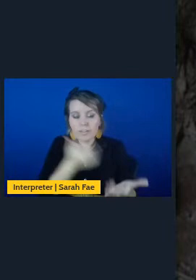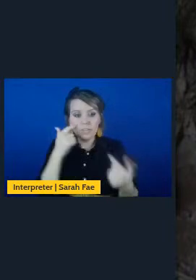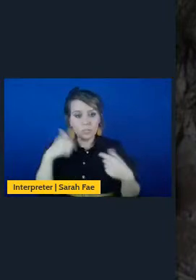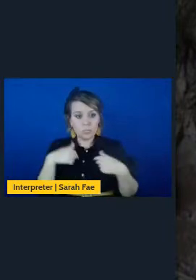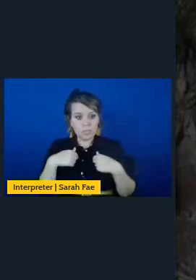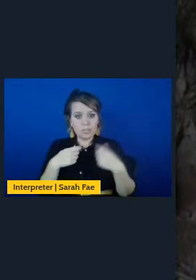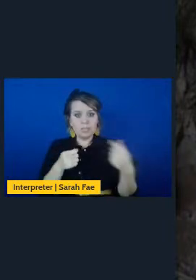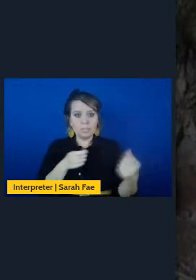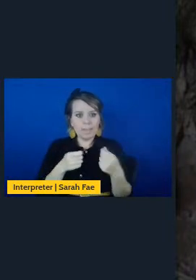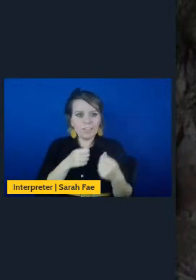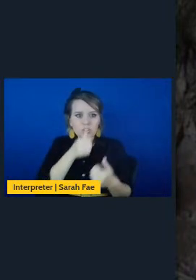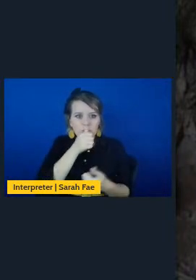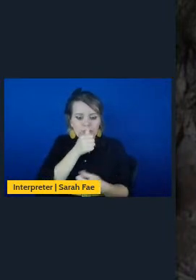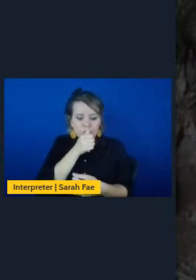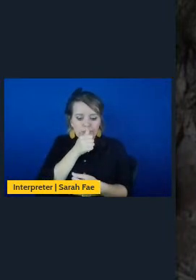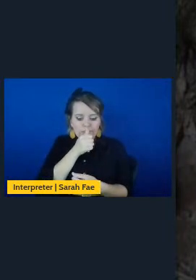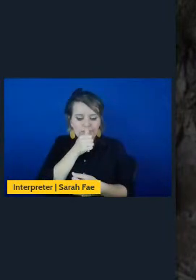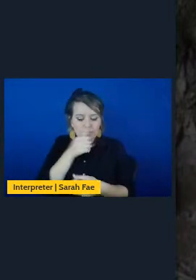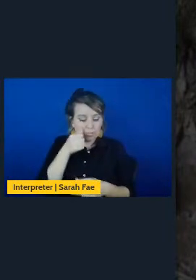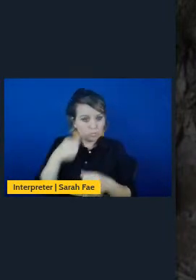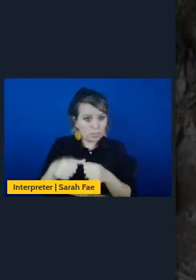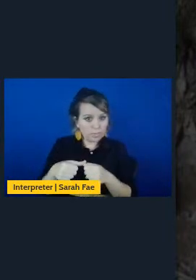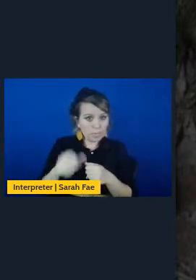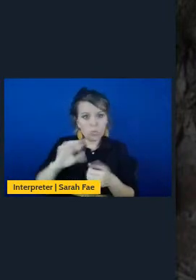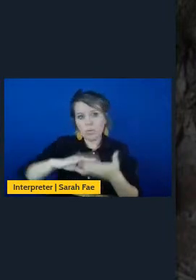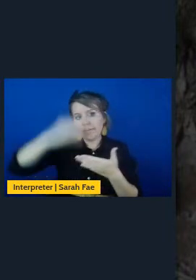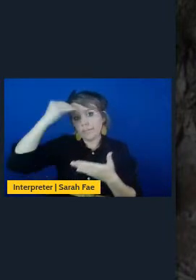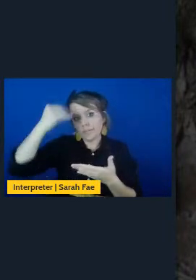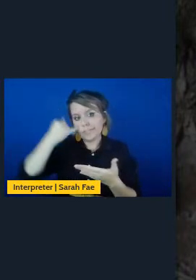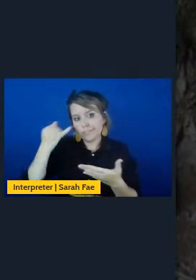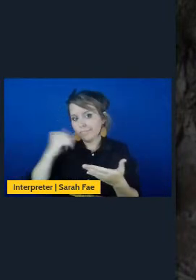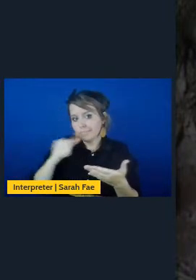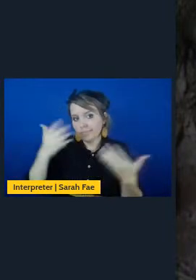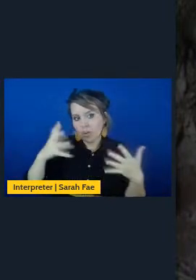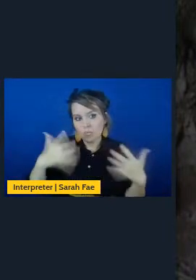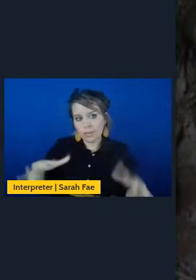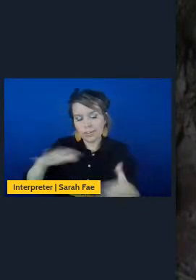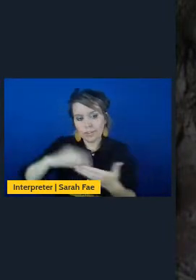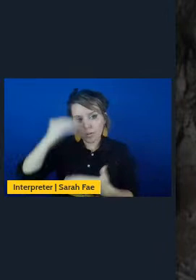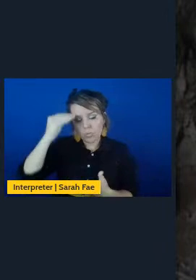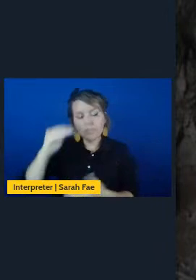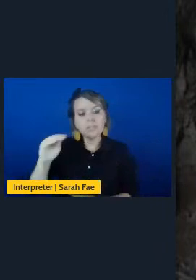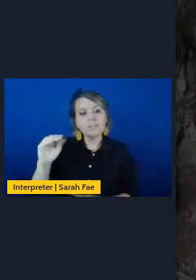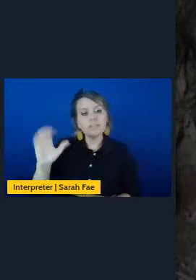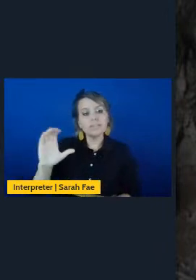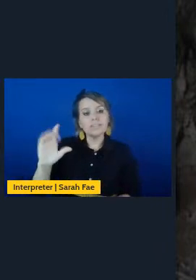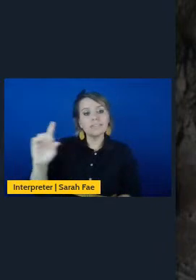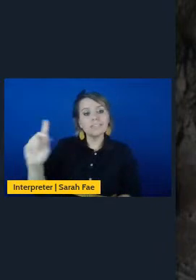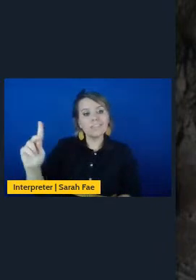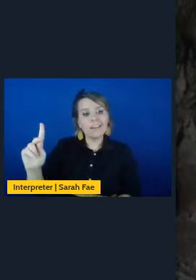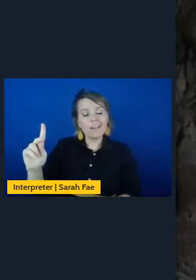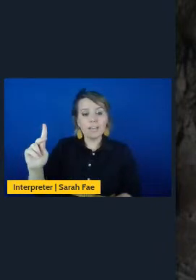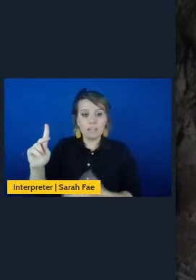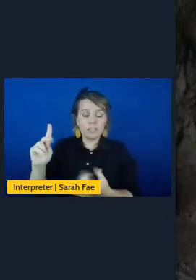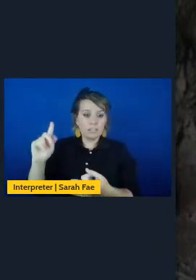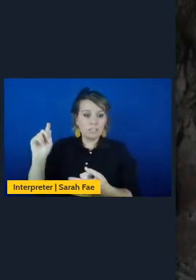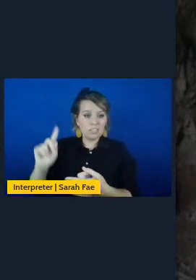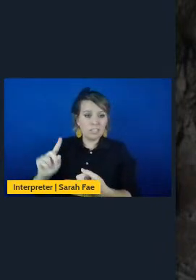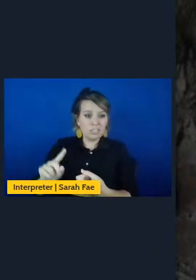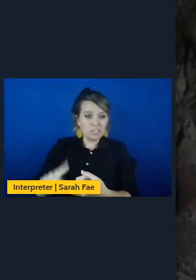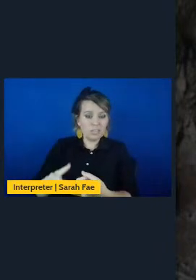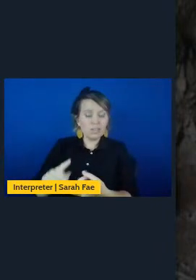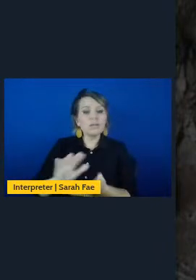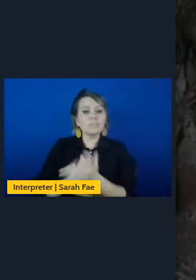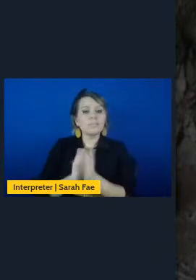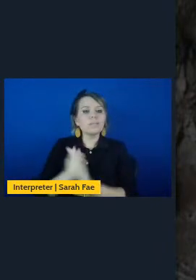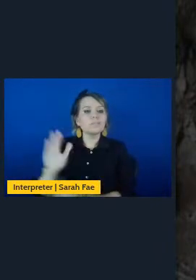managing secrets. Remember, or learn if you didn't already know, that the CDK renders down, quite simply, into